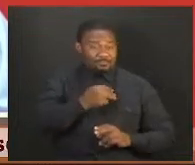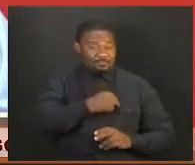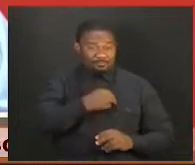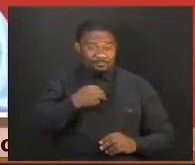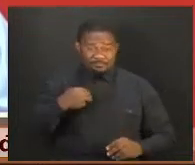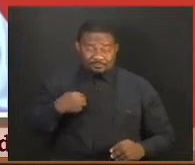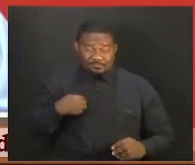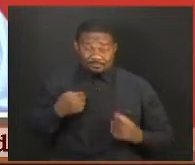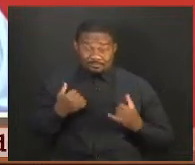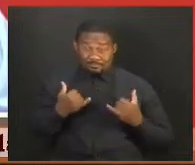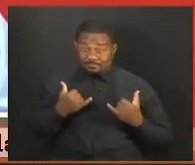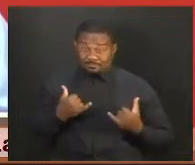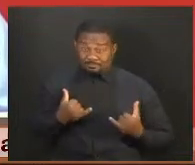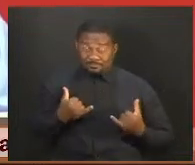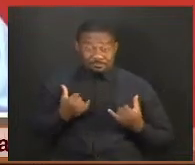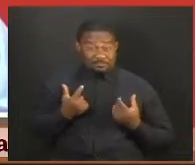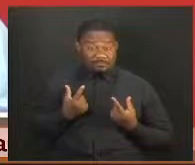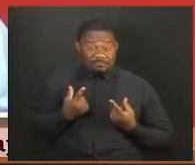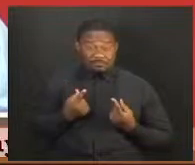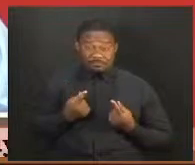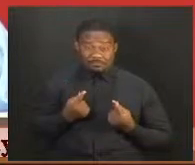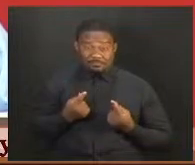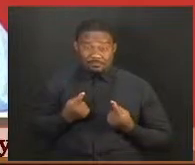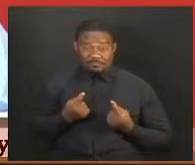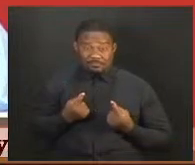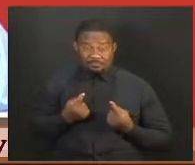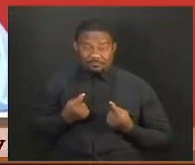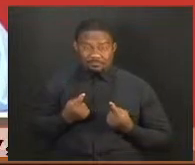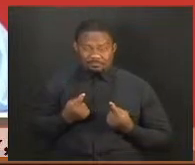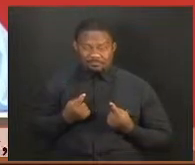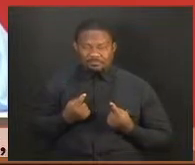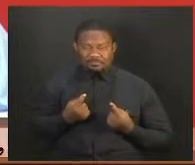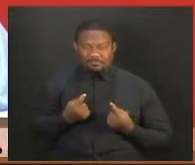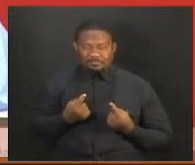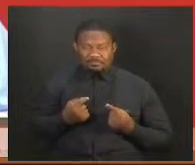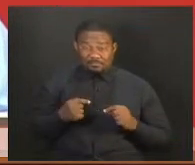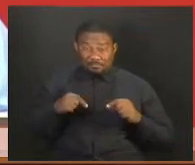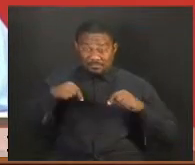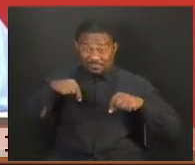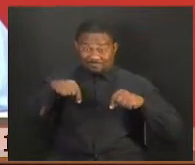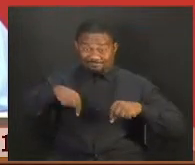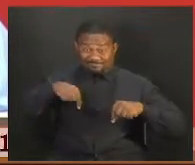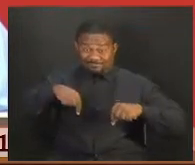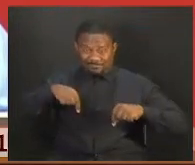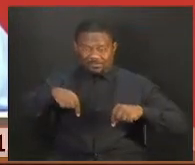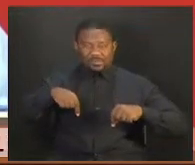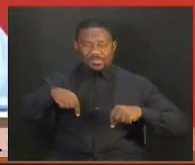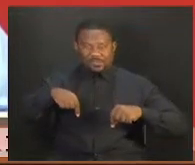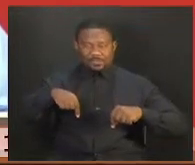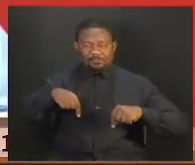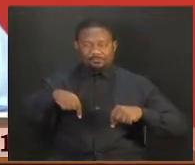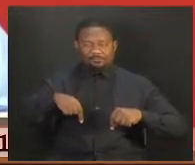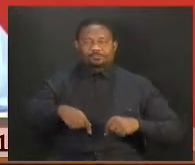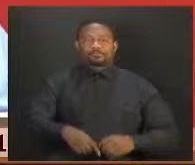we will now move on to the item of the day.